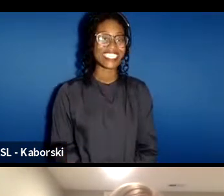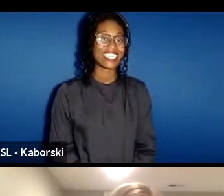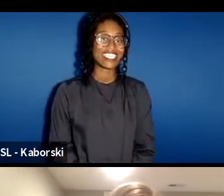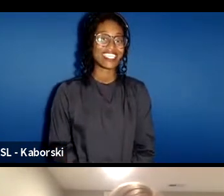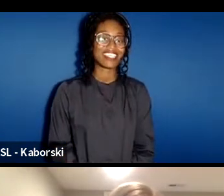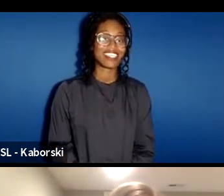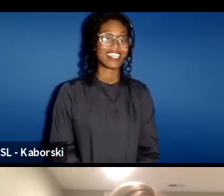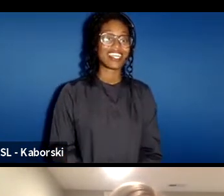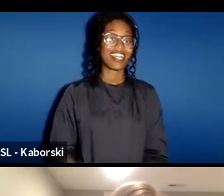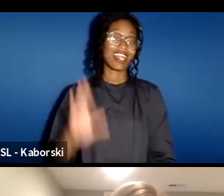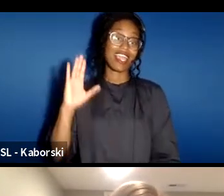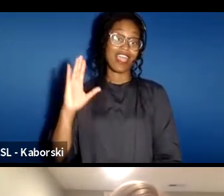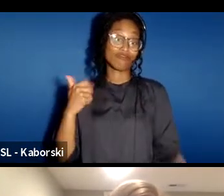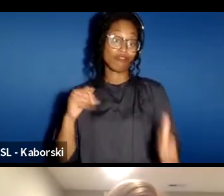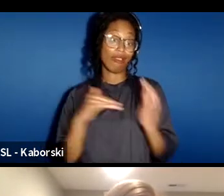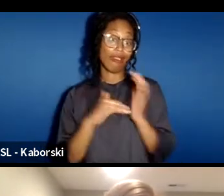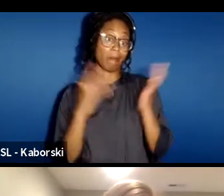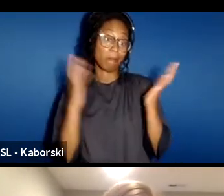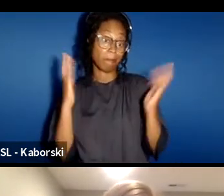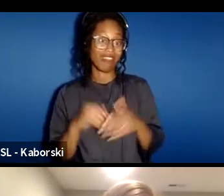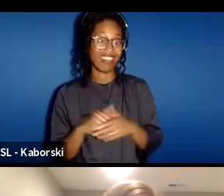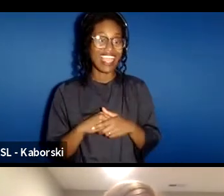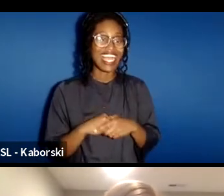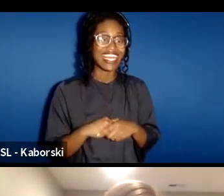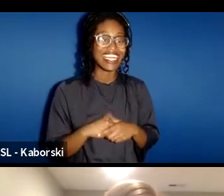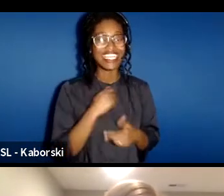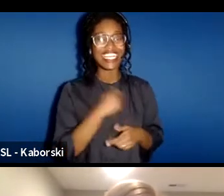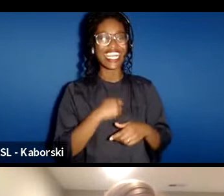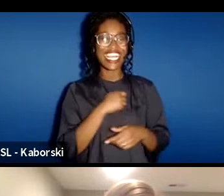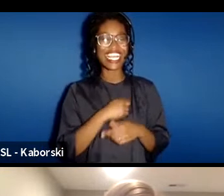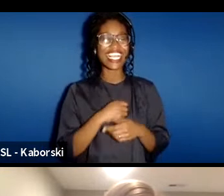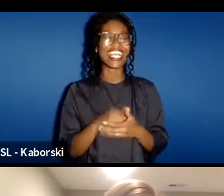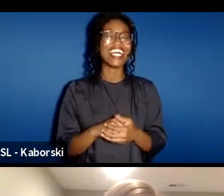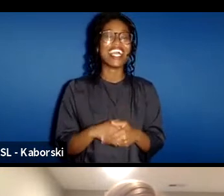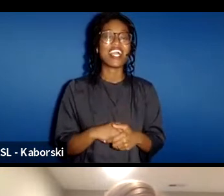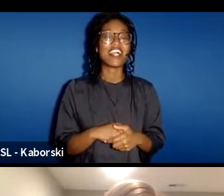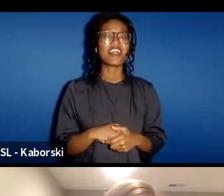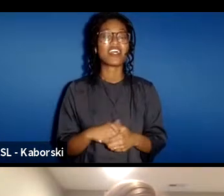I guess I'll go. I can go. Sorry.